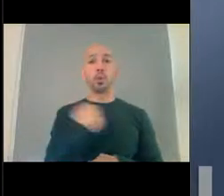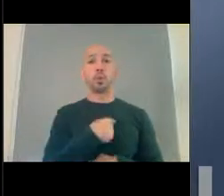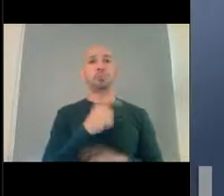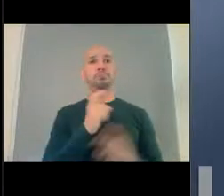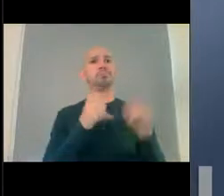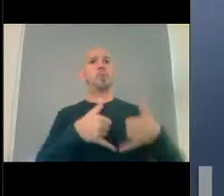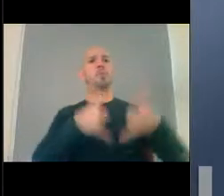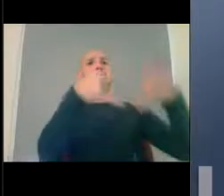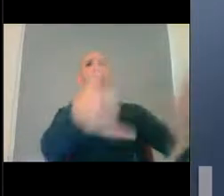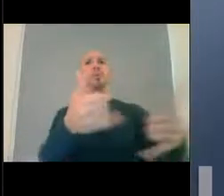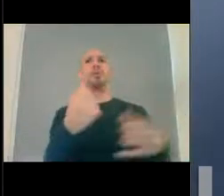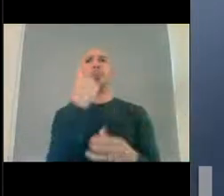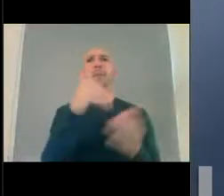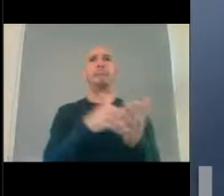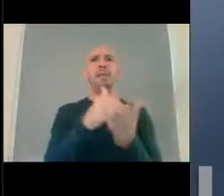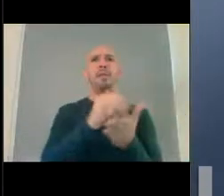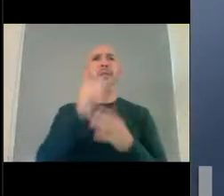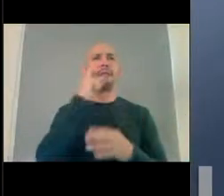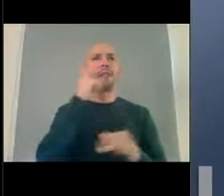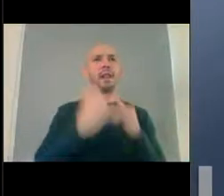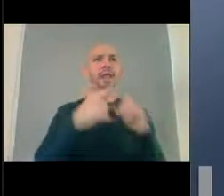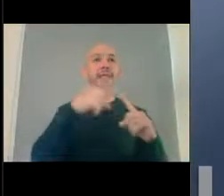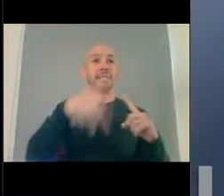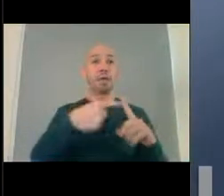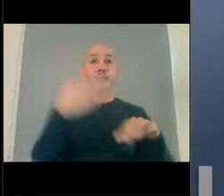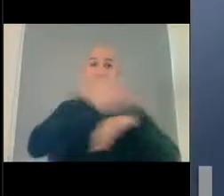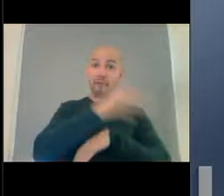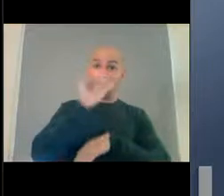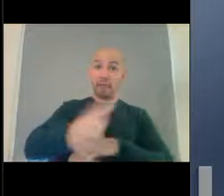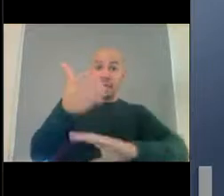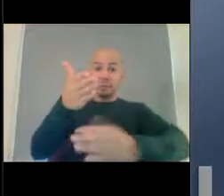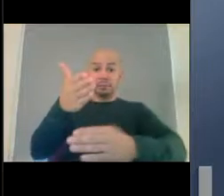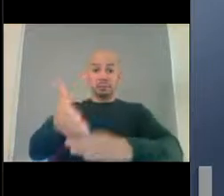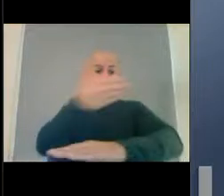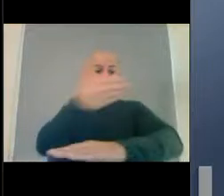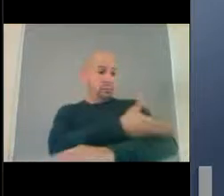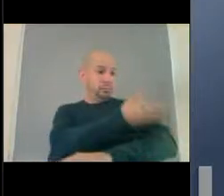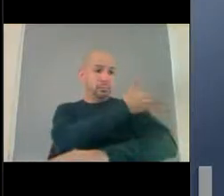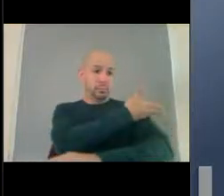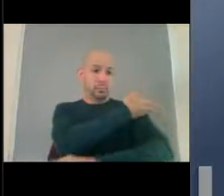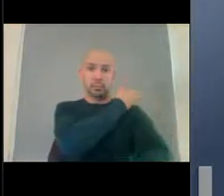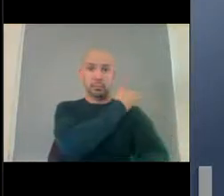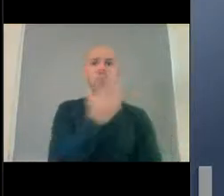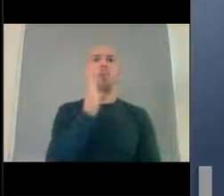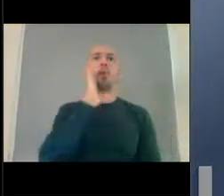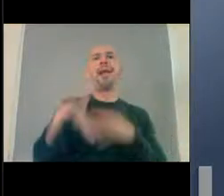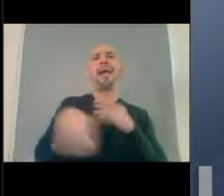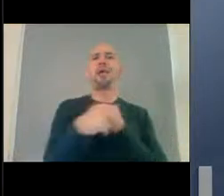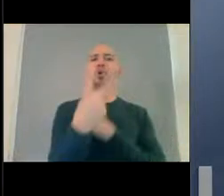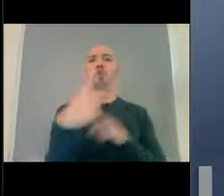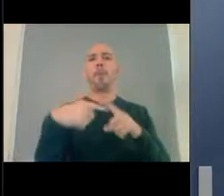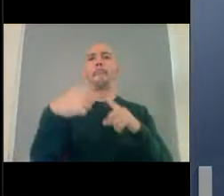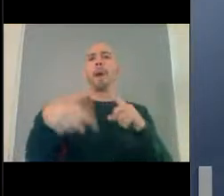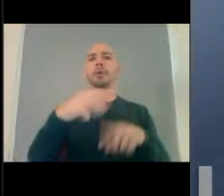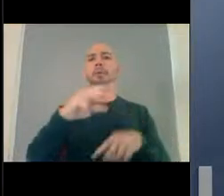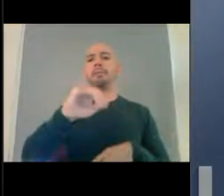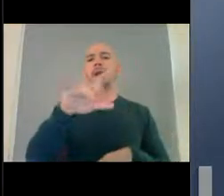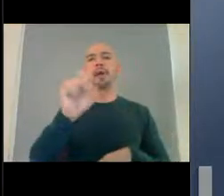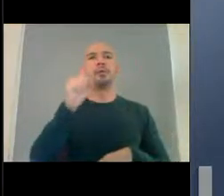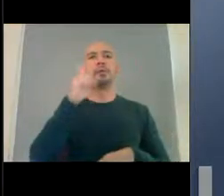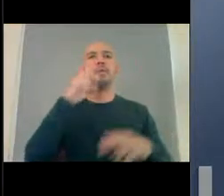cycle when the segment is complete there'll be two miles of coastal rail trail in santa cruz connecting over 30 000